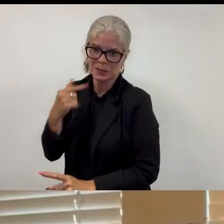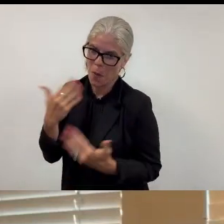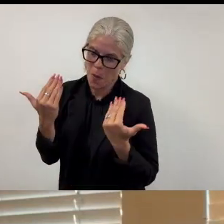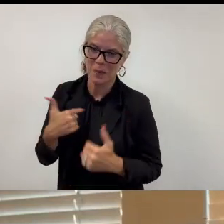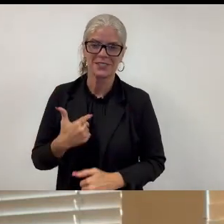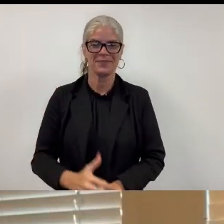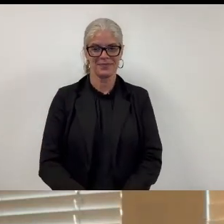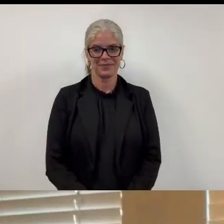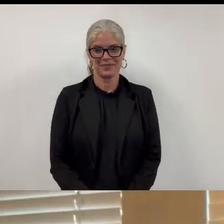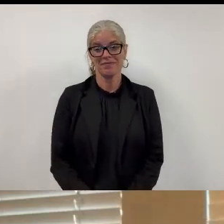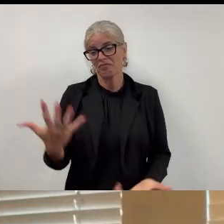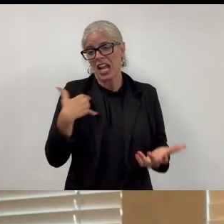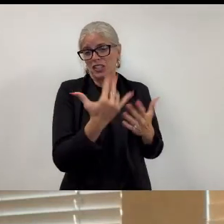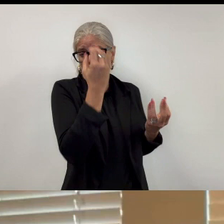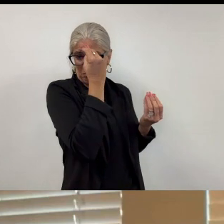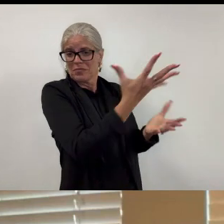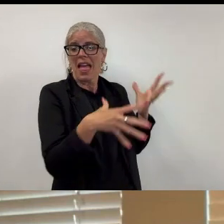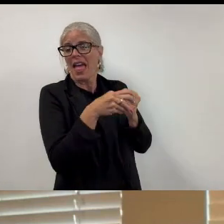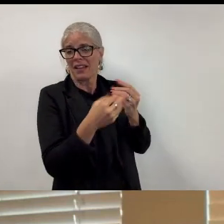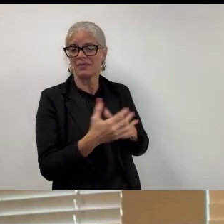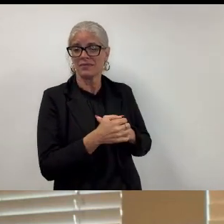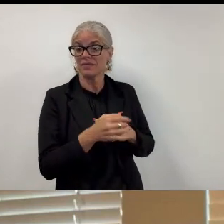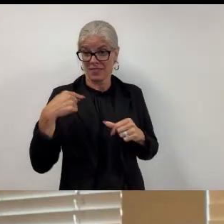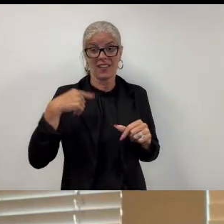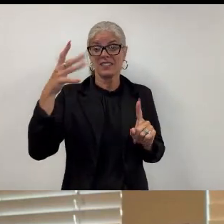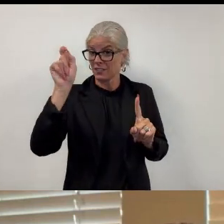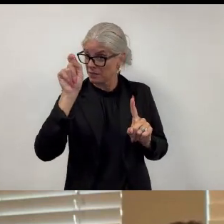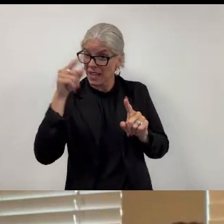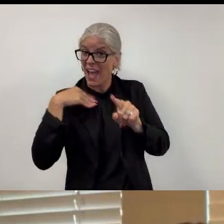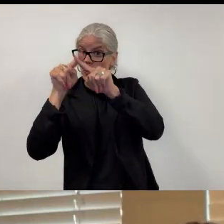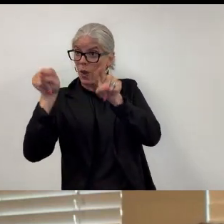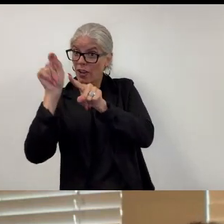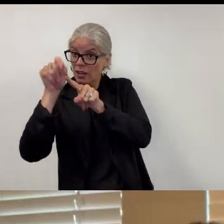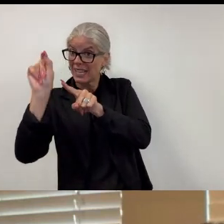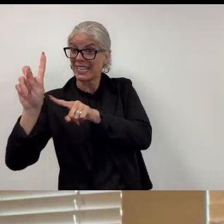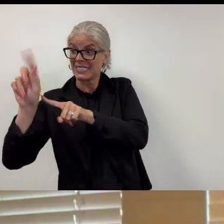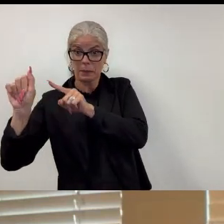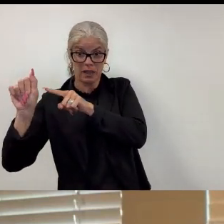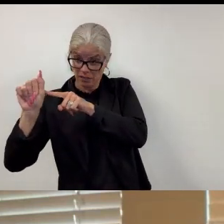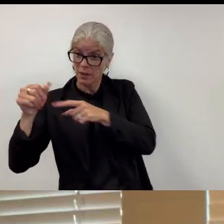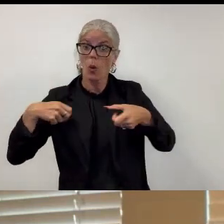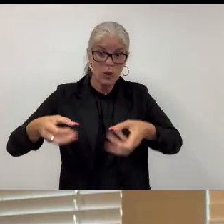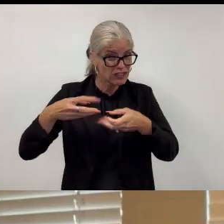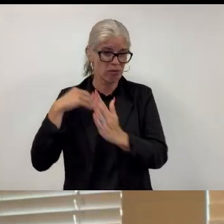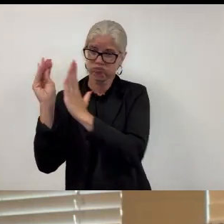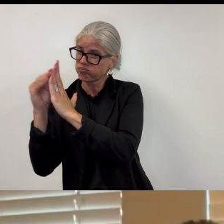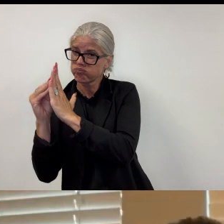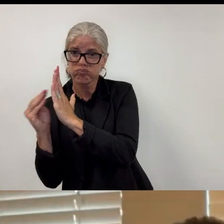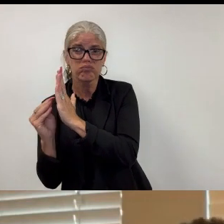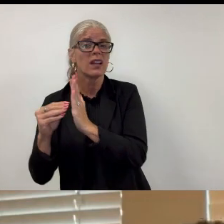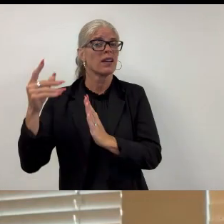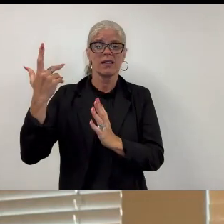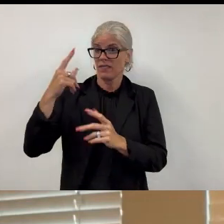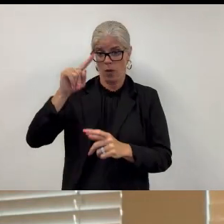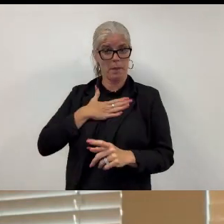exact quality experience that I had, just by letting them know that I had a disability and checking the box that said, hey, I need a